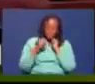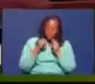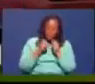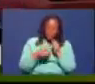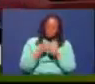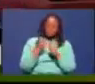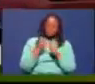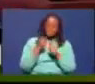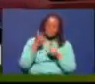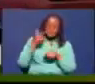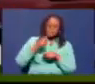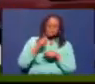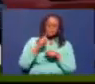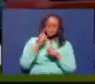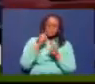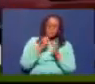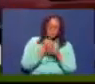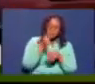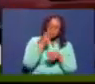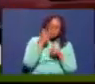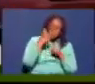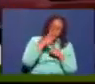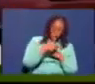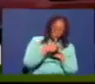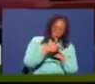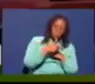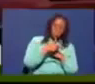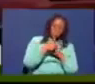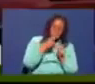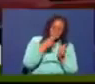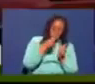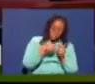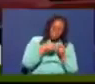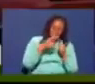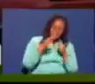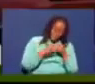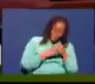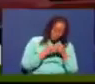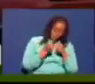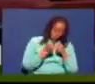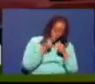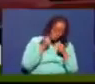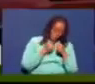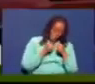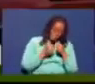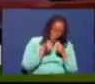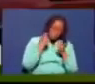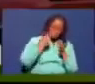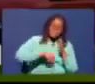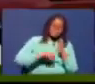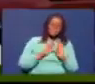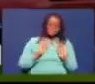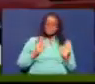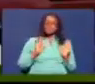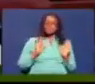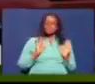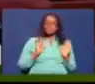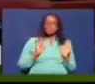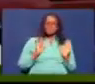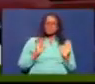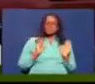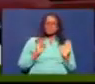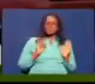fuel goes to taxation. And I want to tell the House that 78 excise